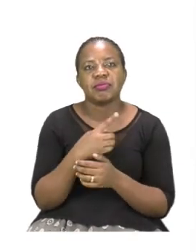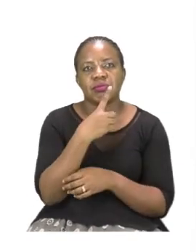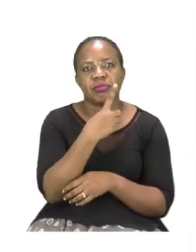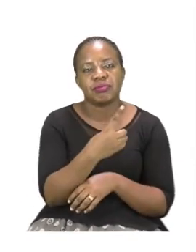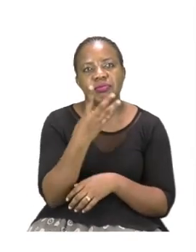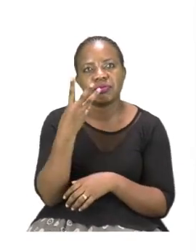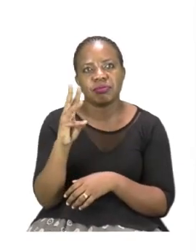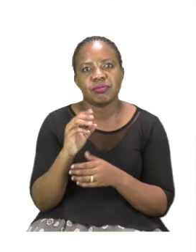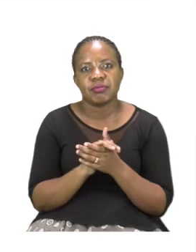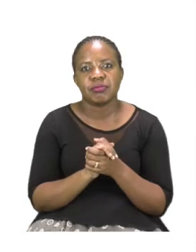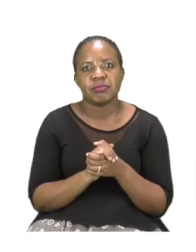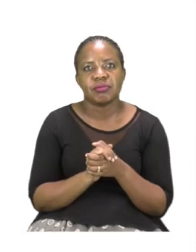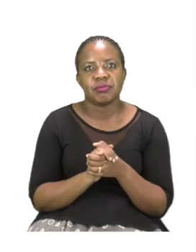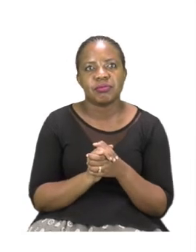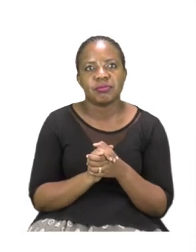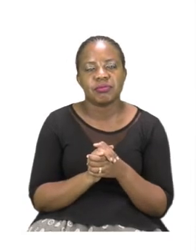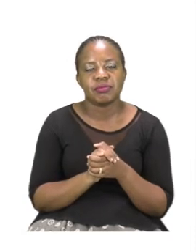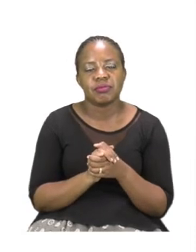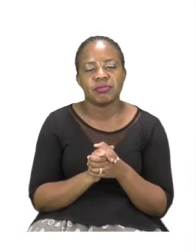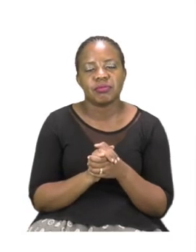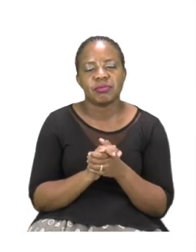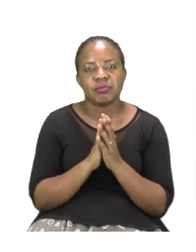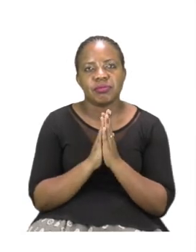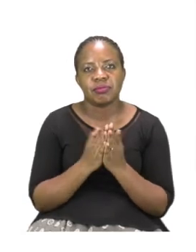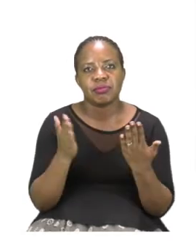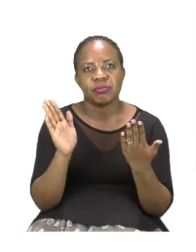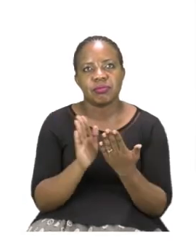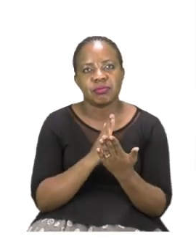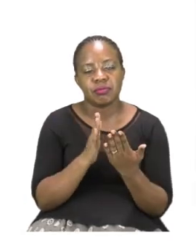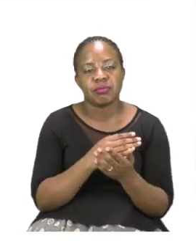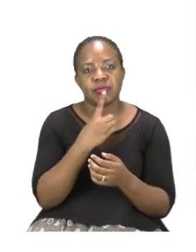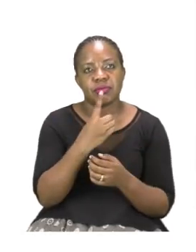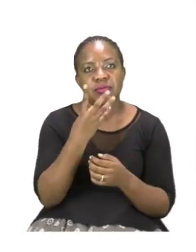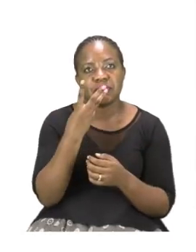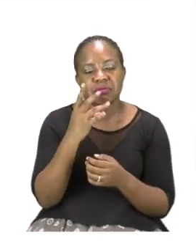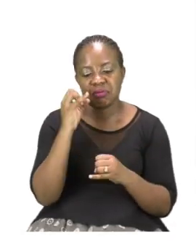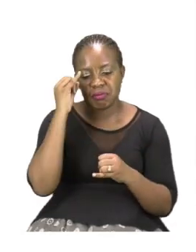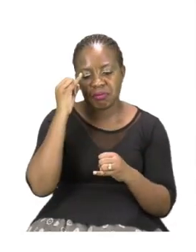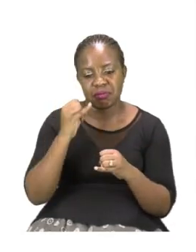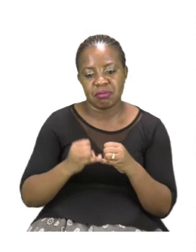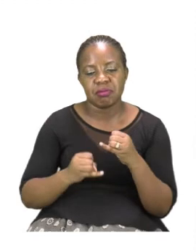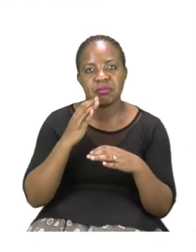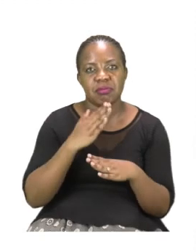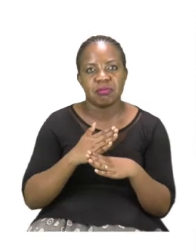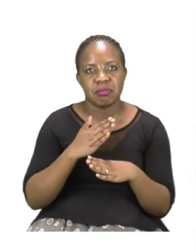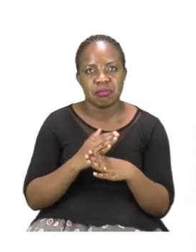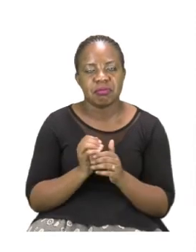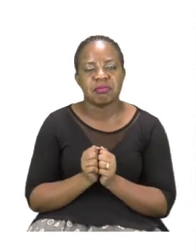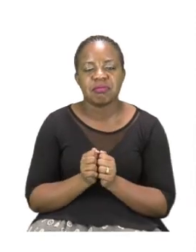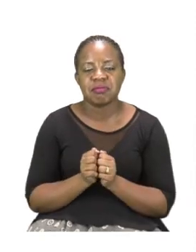On page 16, we are doing our last exercise. This one I will do with